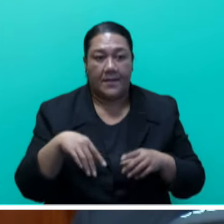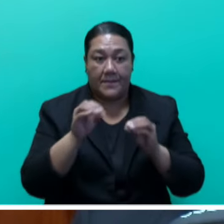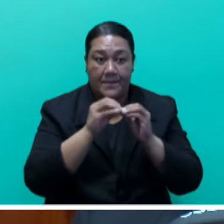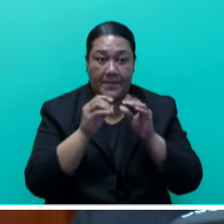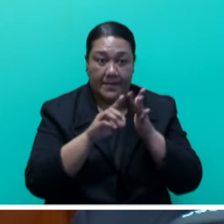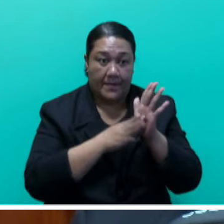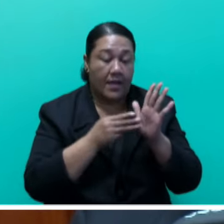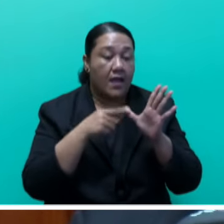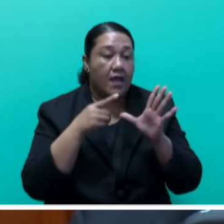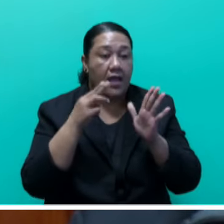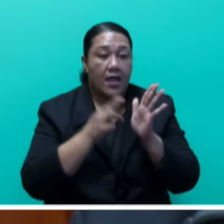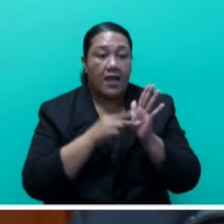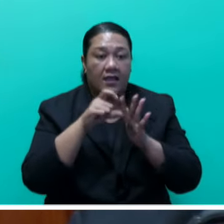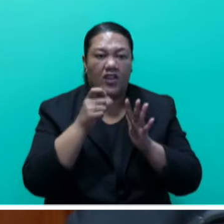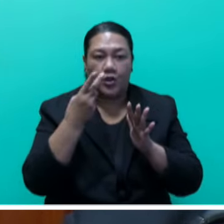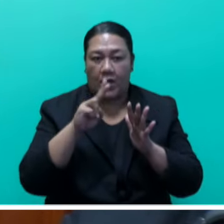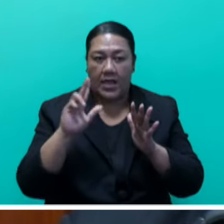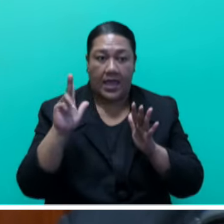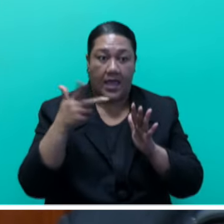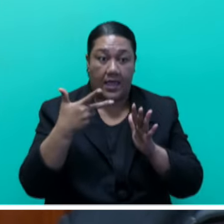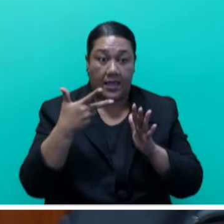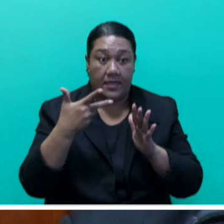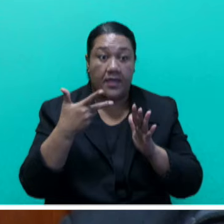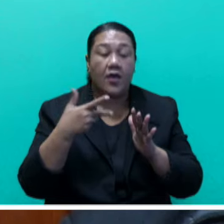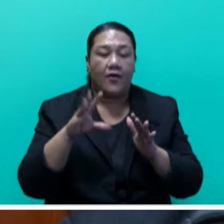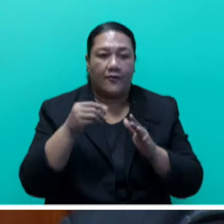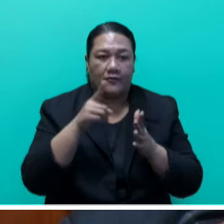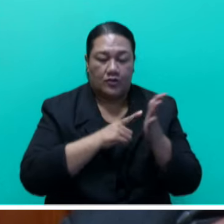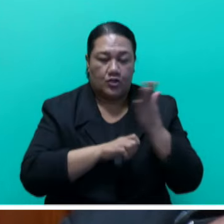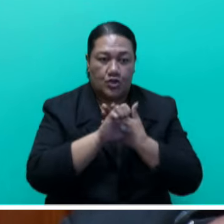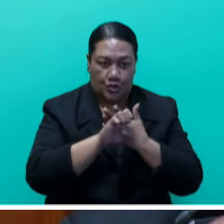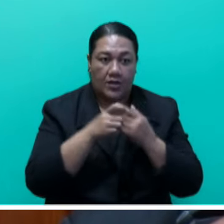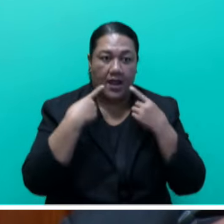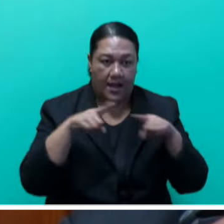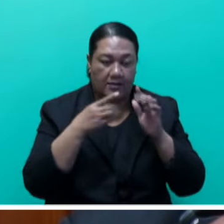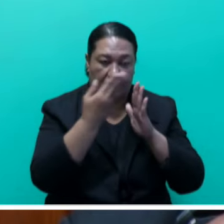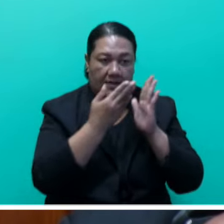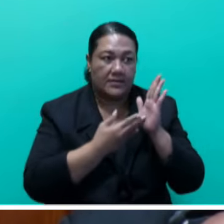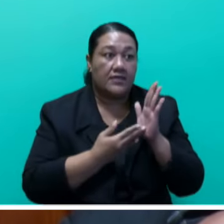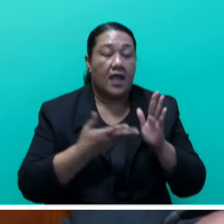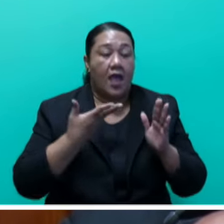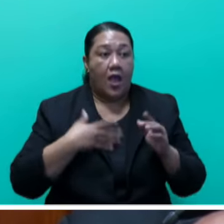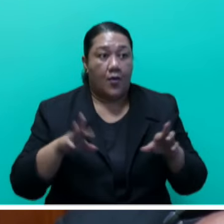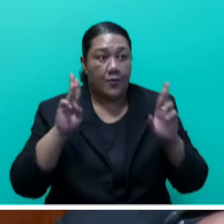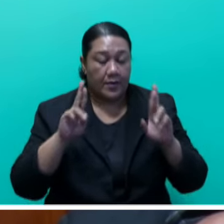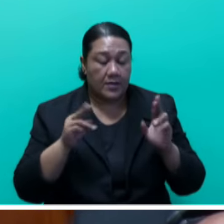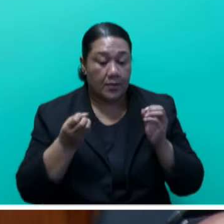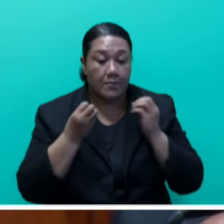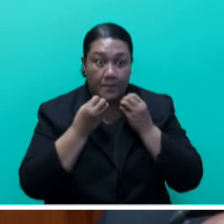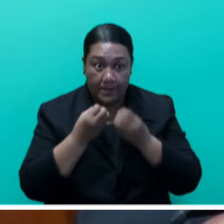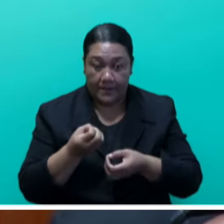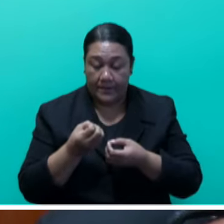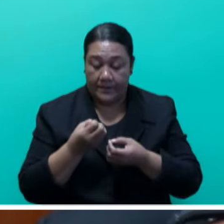House. I wish to commend our leader, the Honourable Prime Minister, sir, for his leadership in steering us to a new